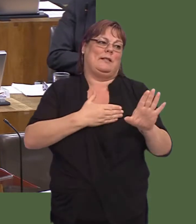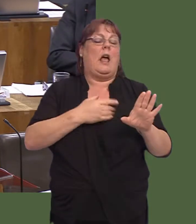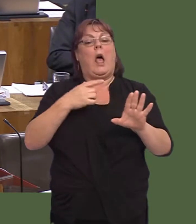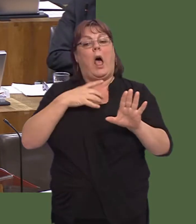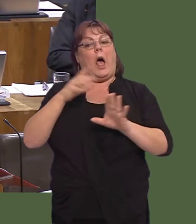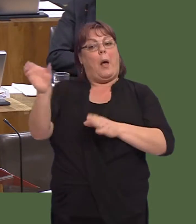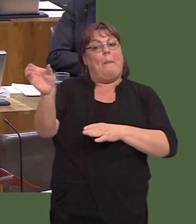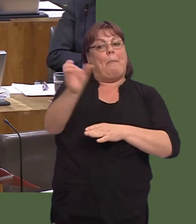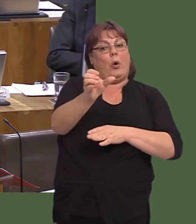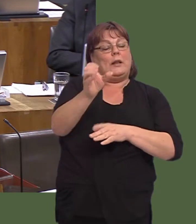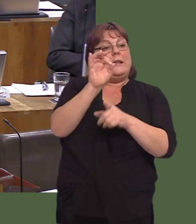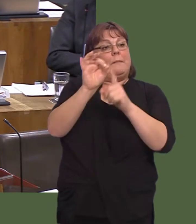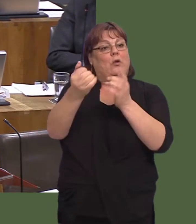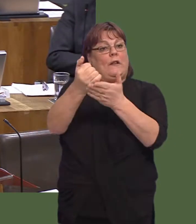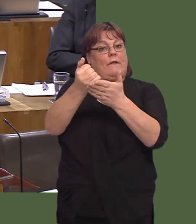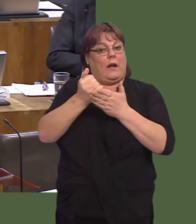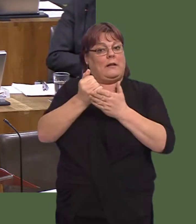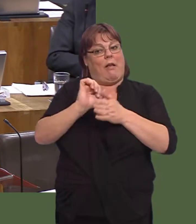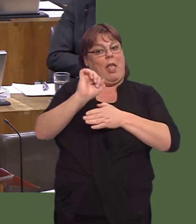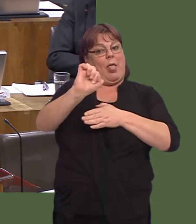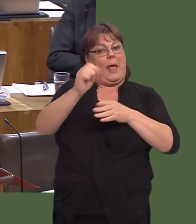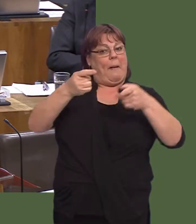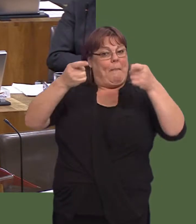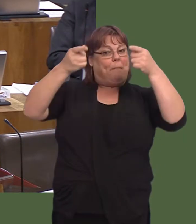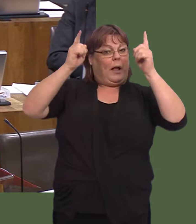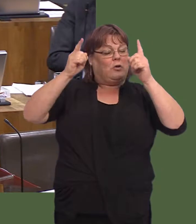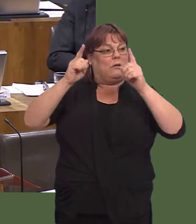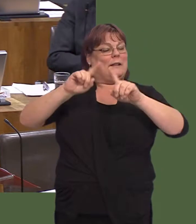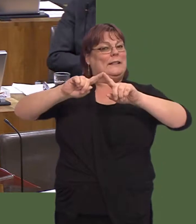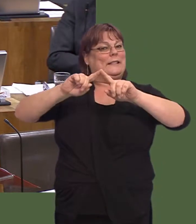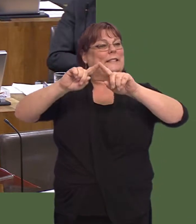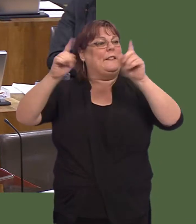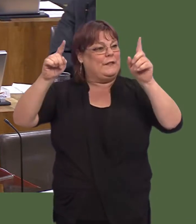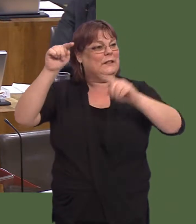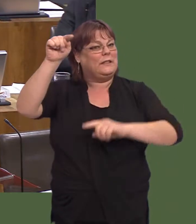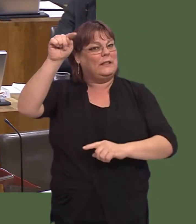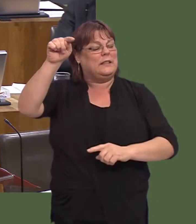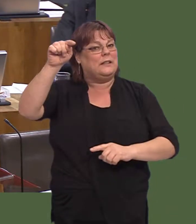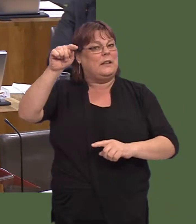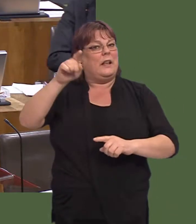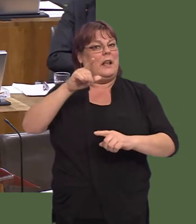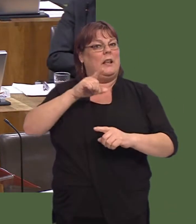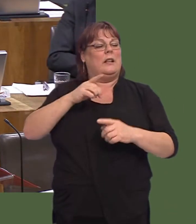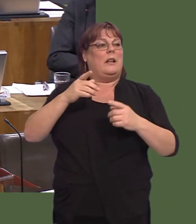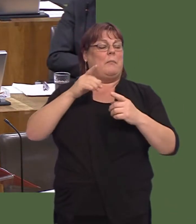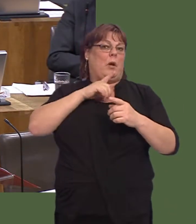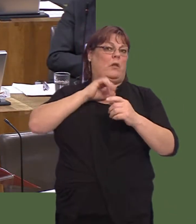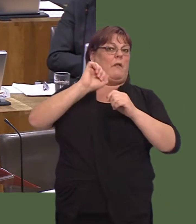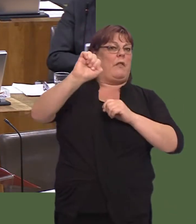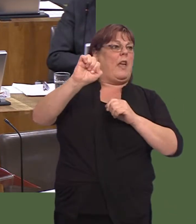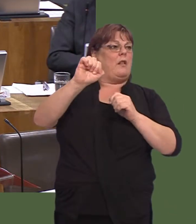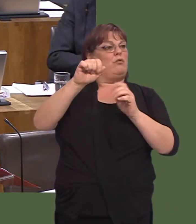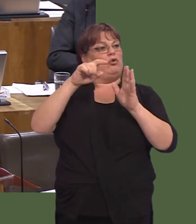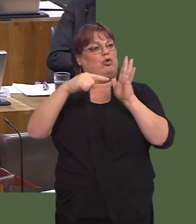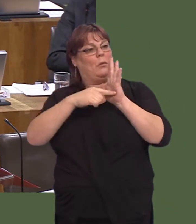advisers. The line manager of special advisers is somebody different in terms of their pay and conditions, but I appoint them, and that will remain the case in the future.